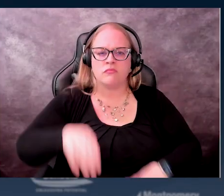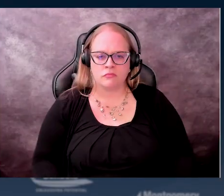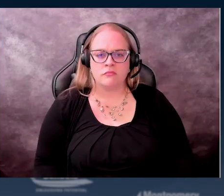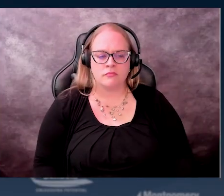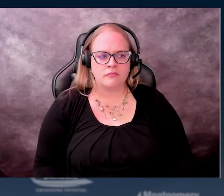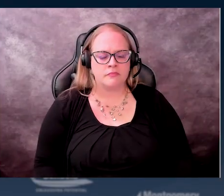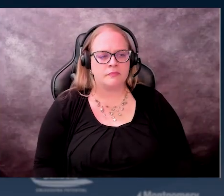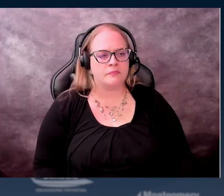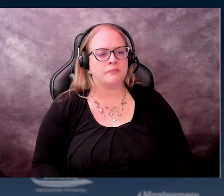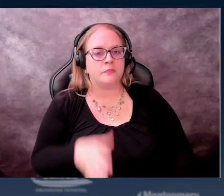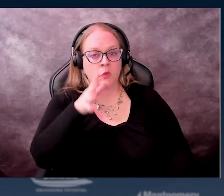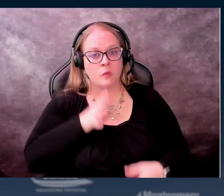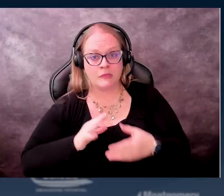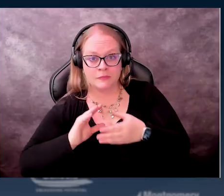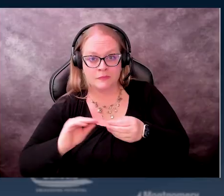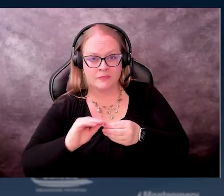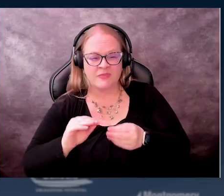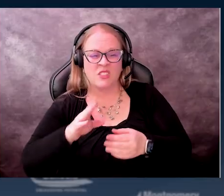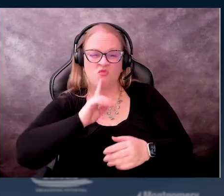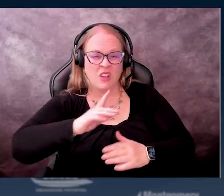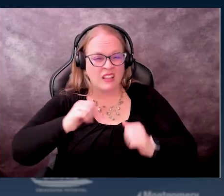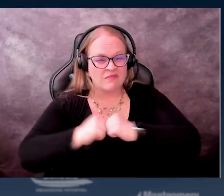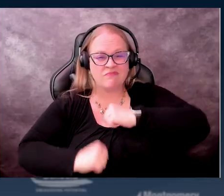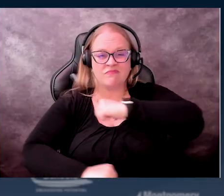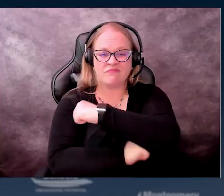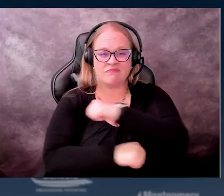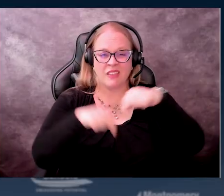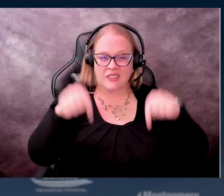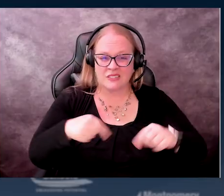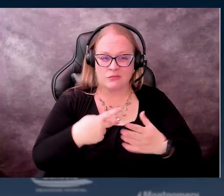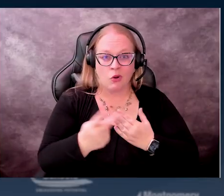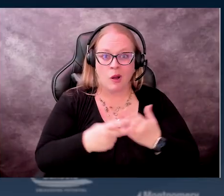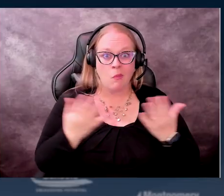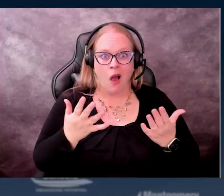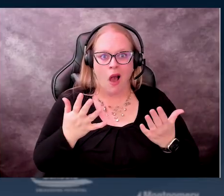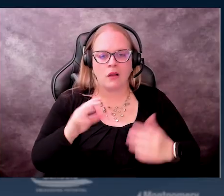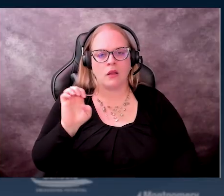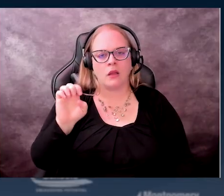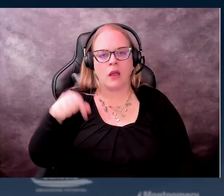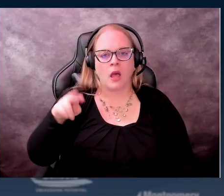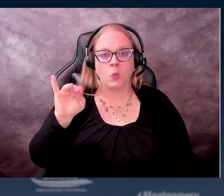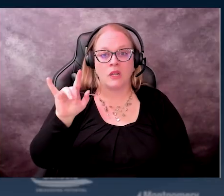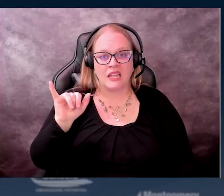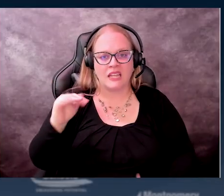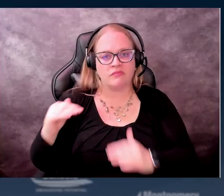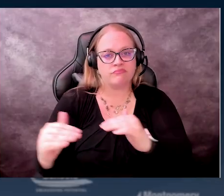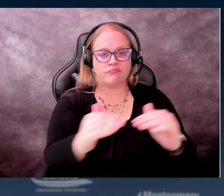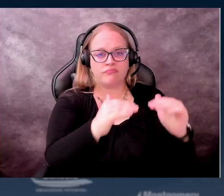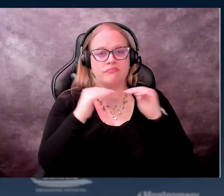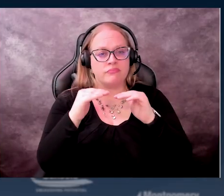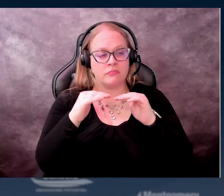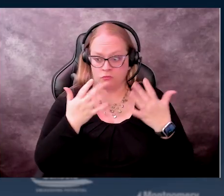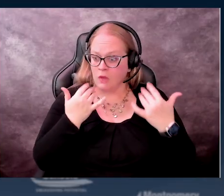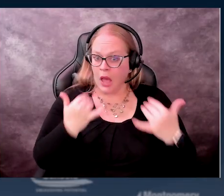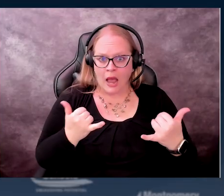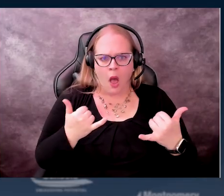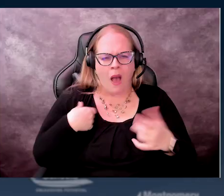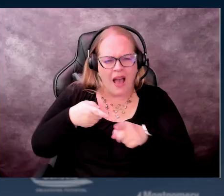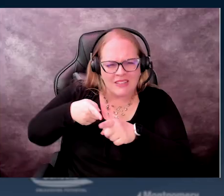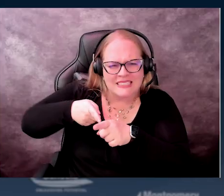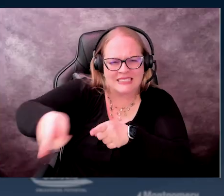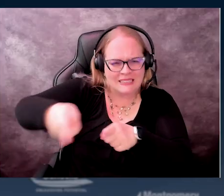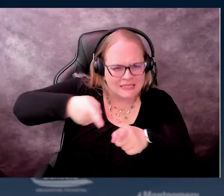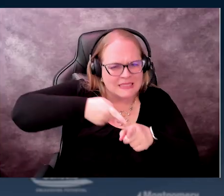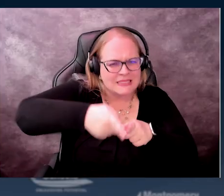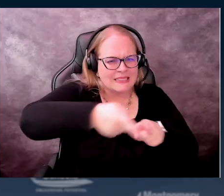At the heart of this effort is equity. Right now, highly specialized and interest-based program opportunities are available